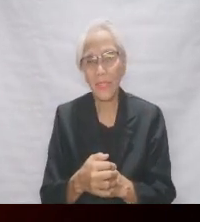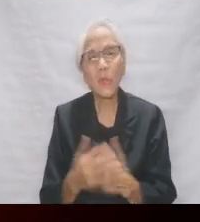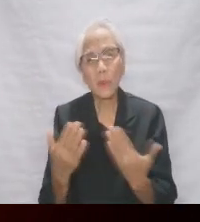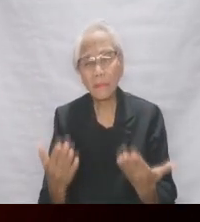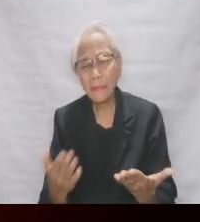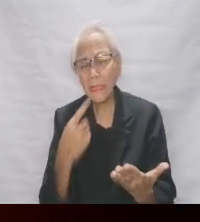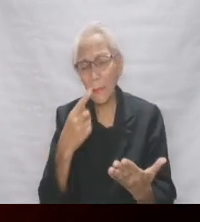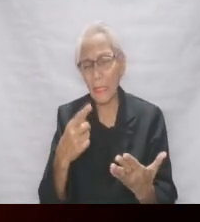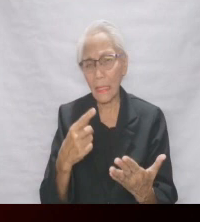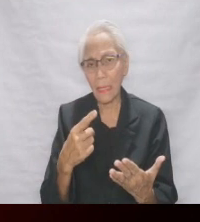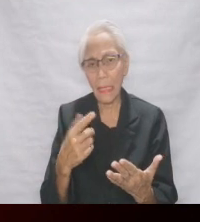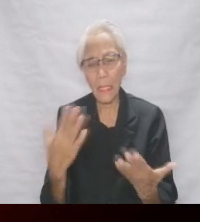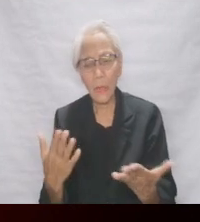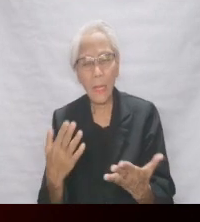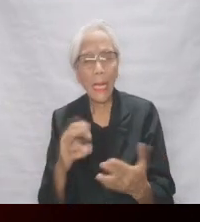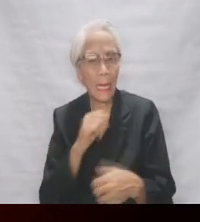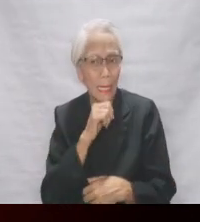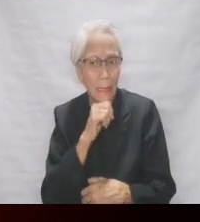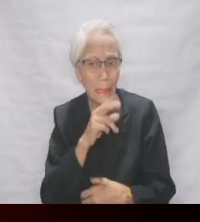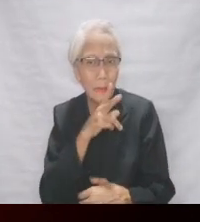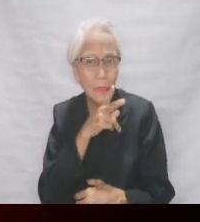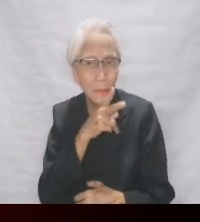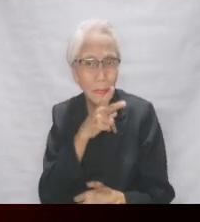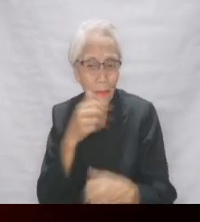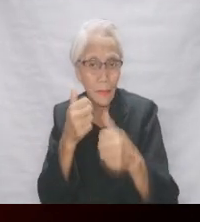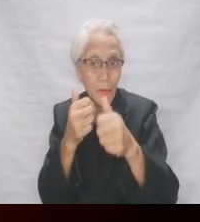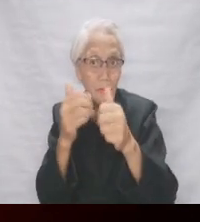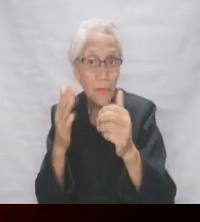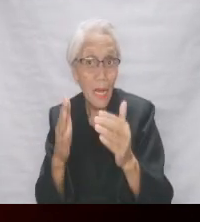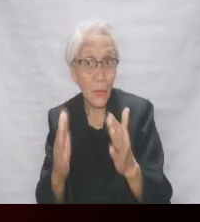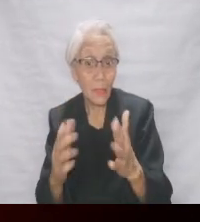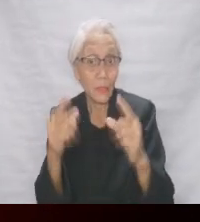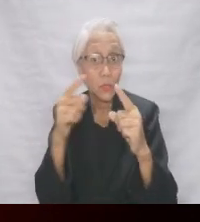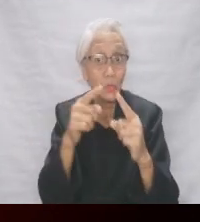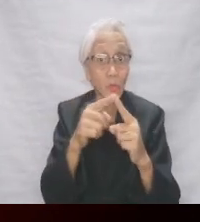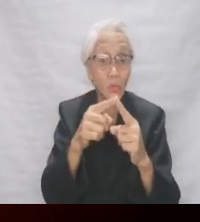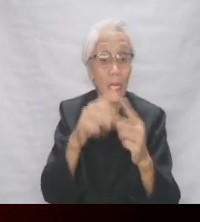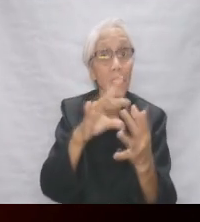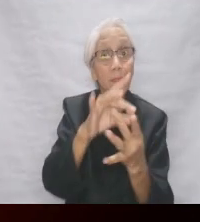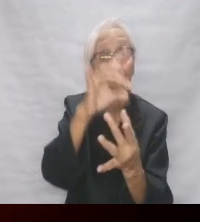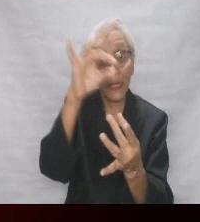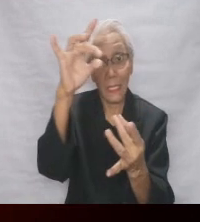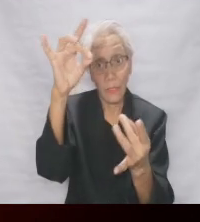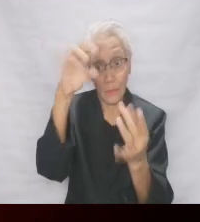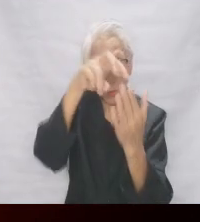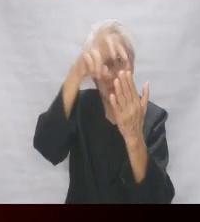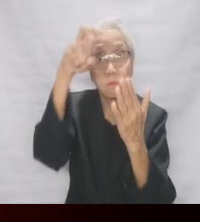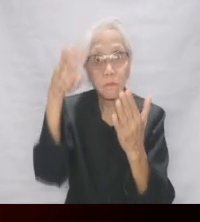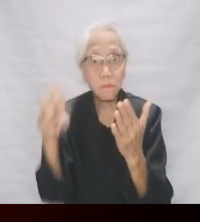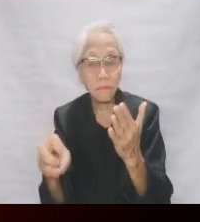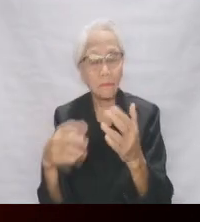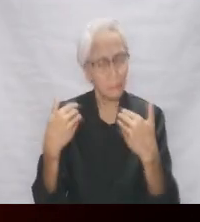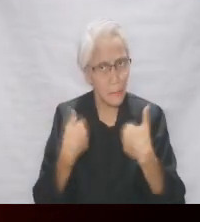naman who bring the unsuspecting followers off to a spiritual cliff. Mayroong